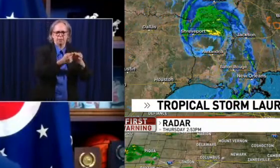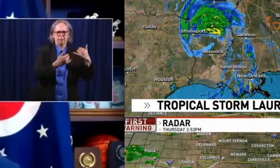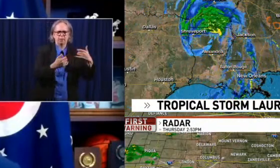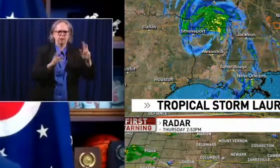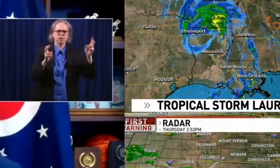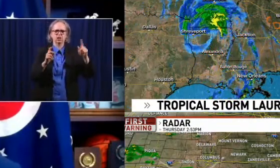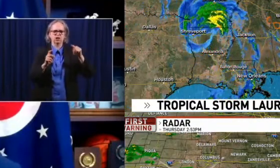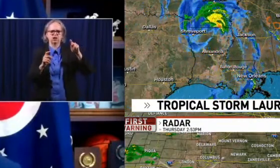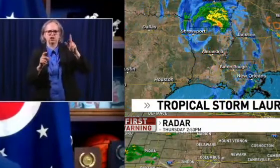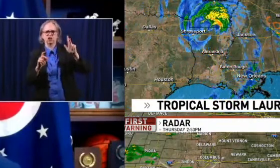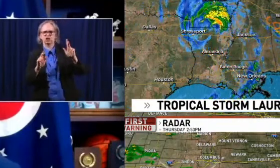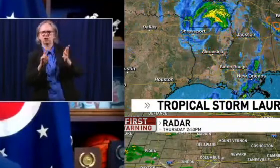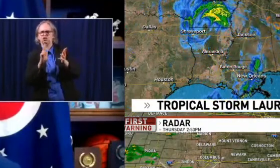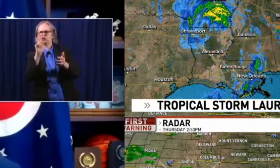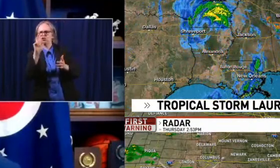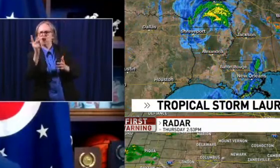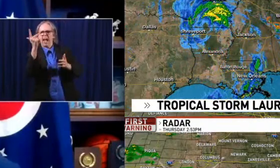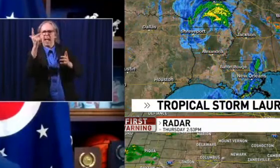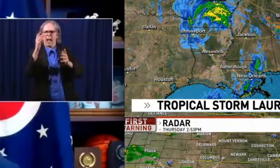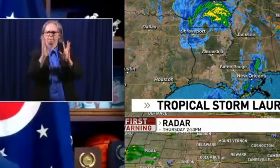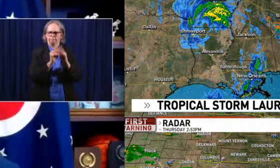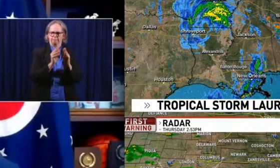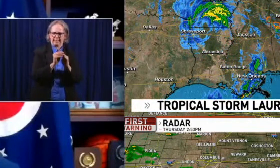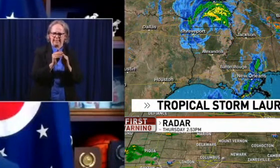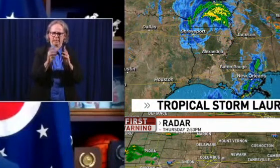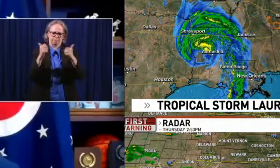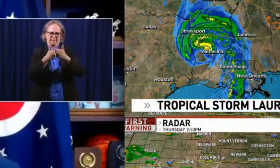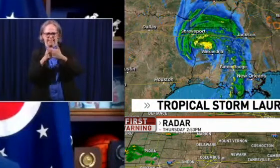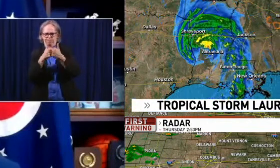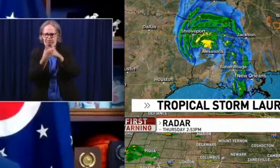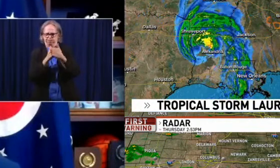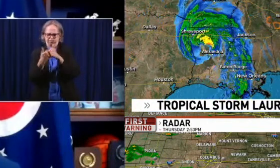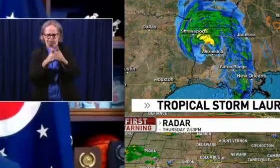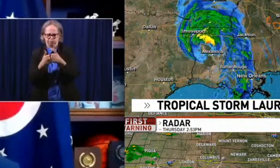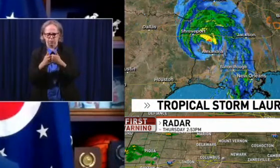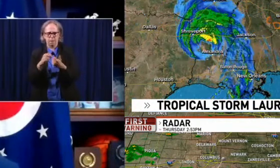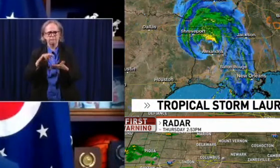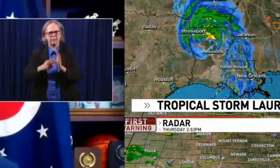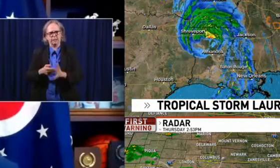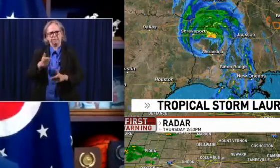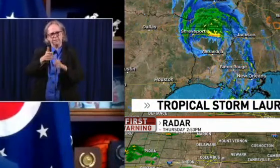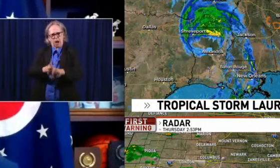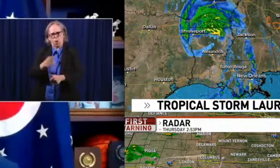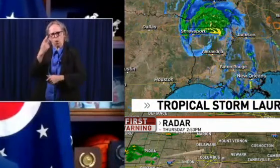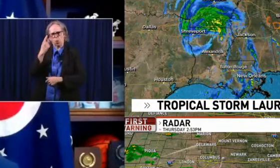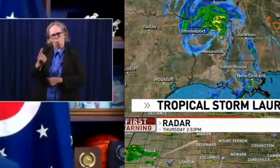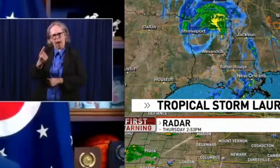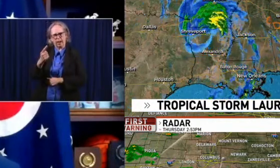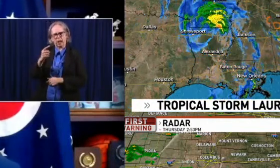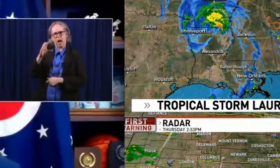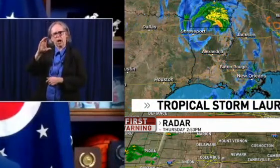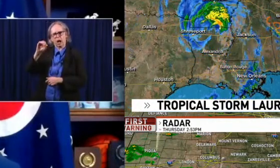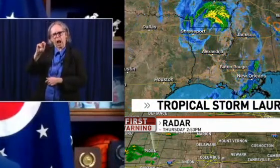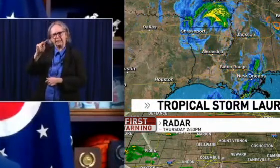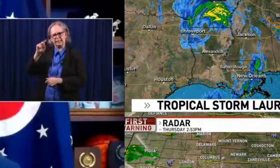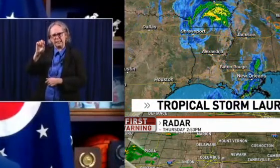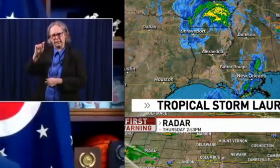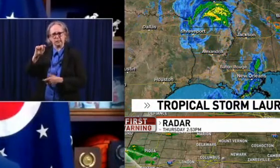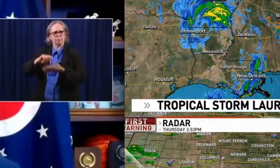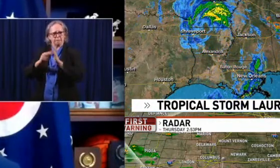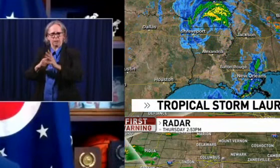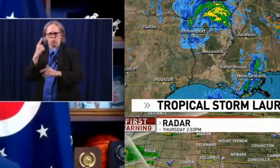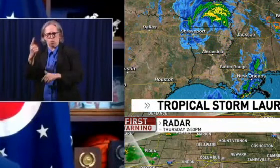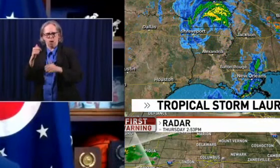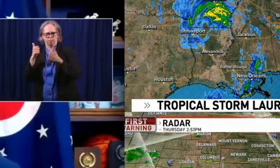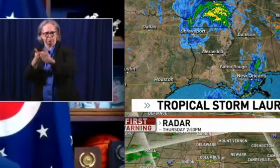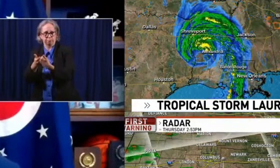That we used to say one team, we're talking about one contest. We want to allow those kinds of things to happen because we know